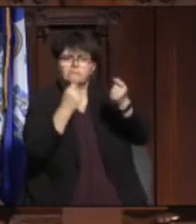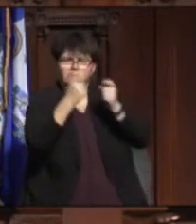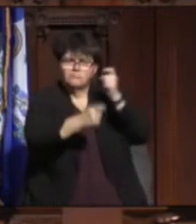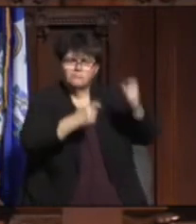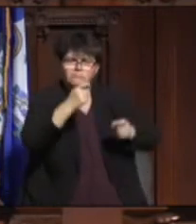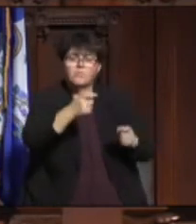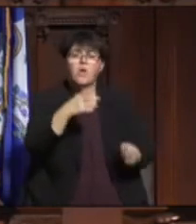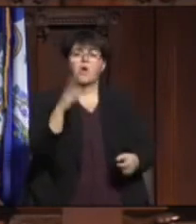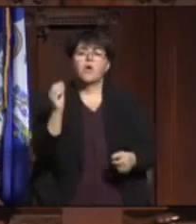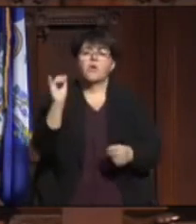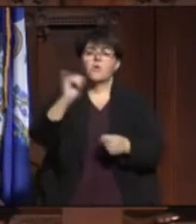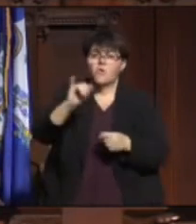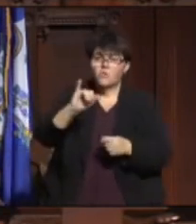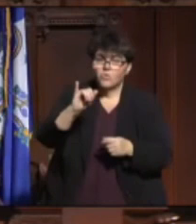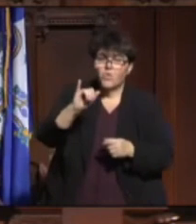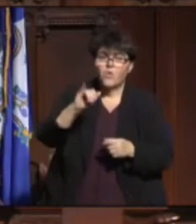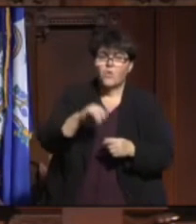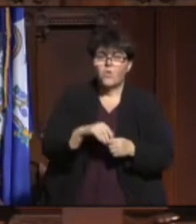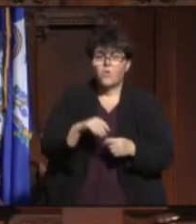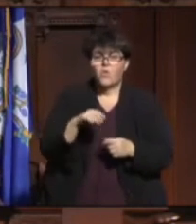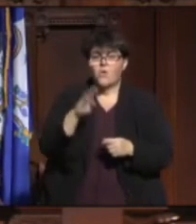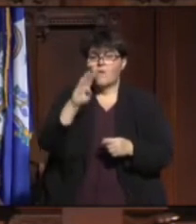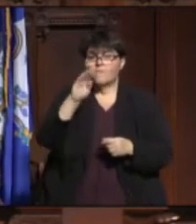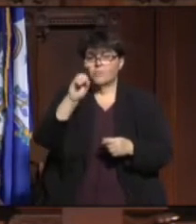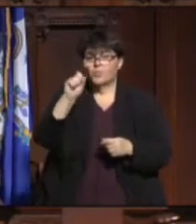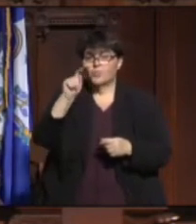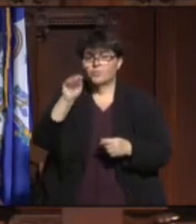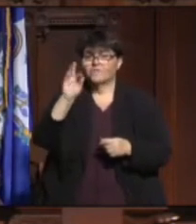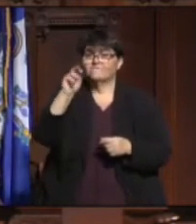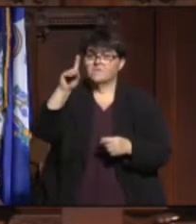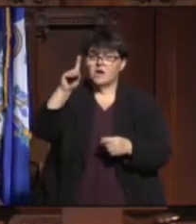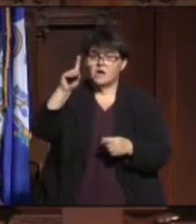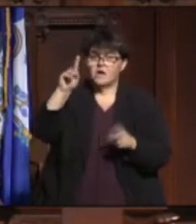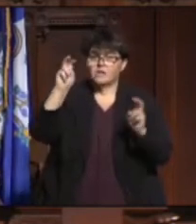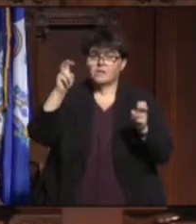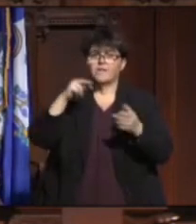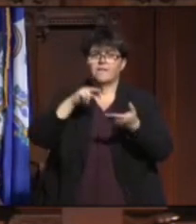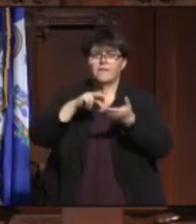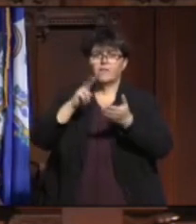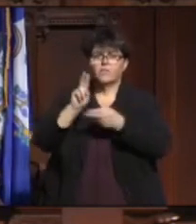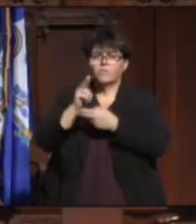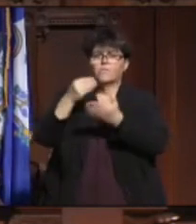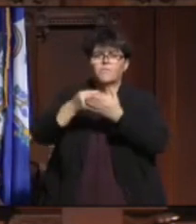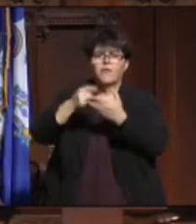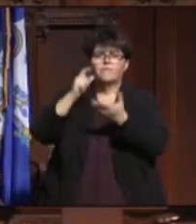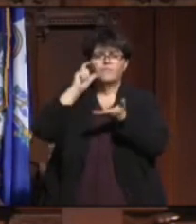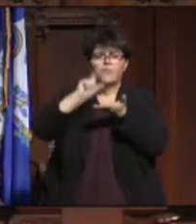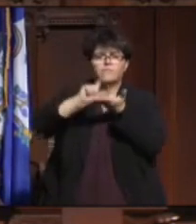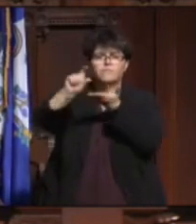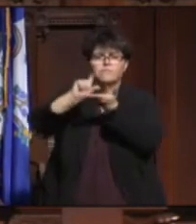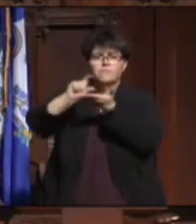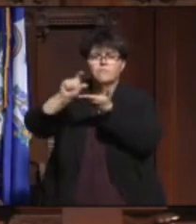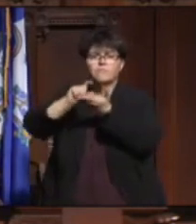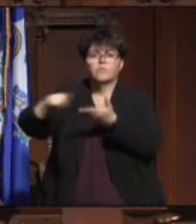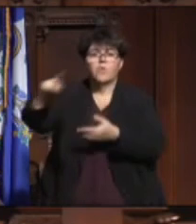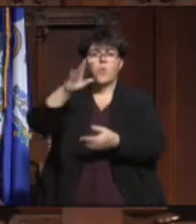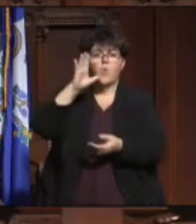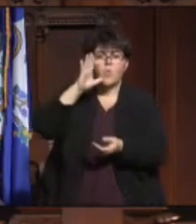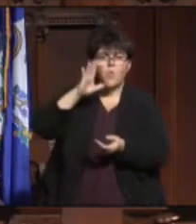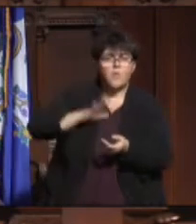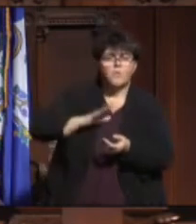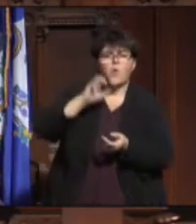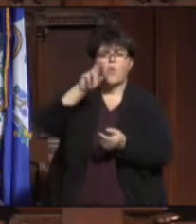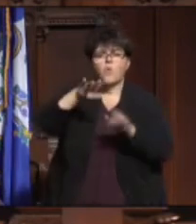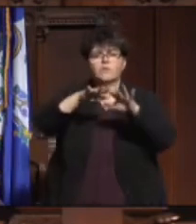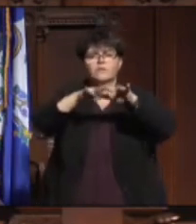investments have been made to date, primarily for women and minority-owned businesses. To build long-term